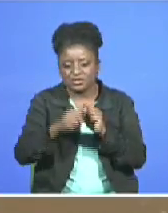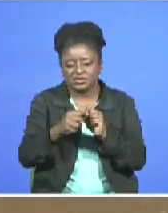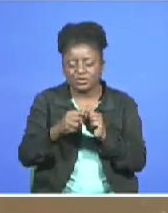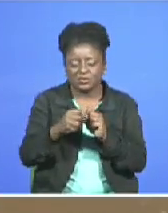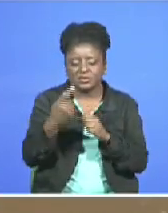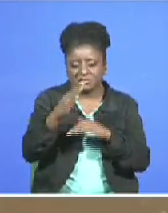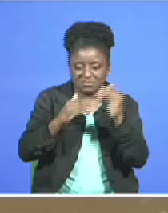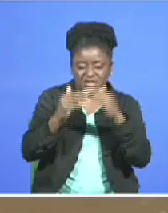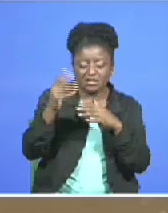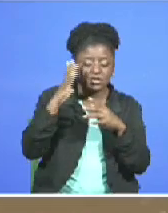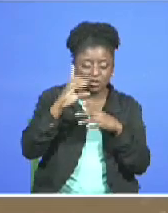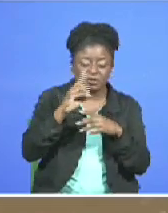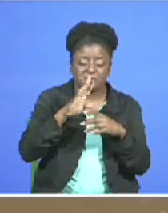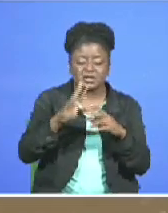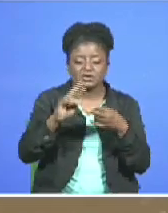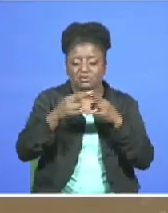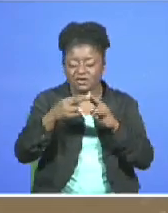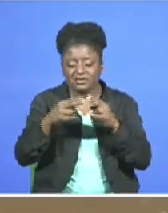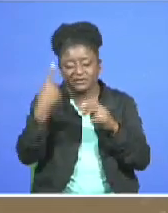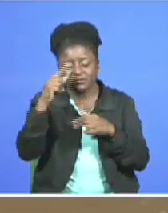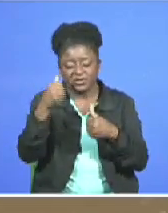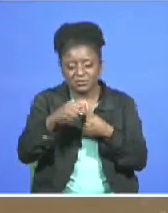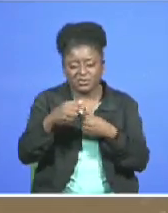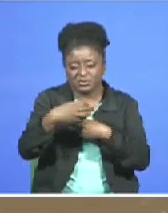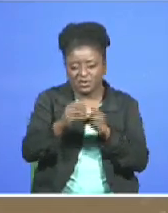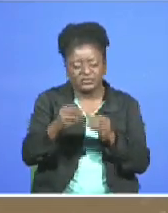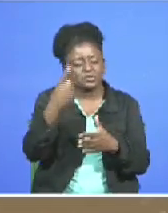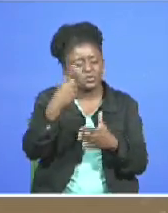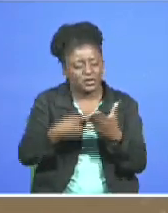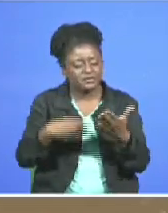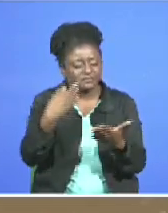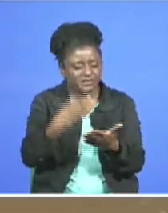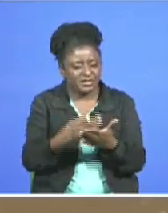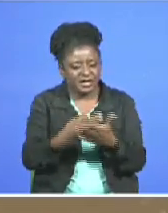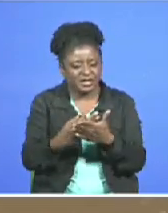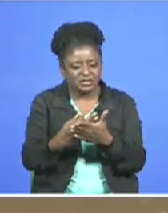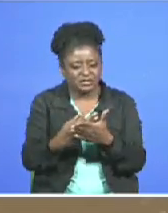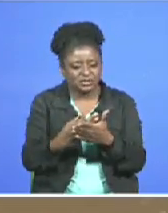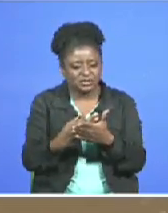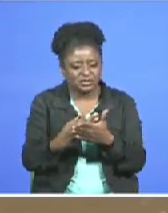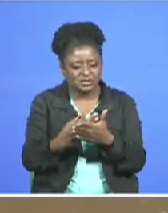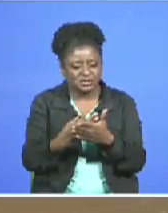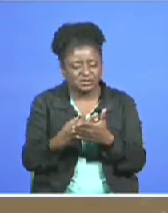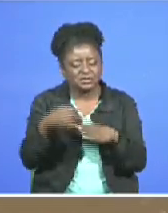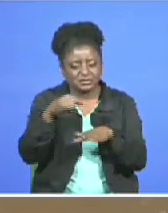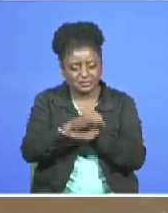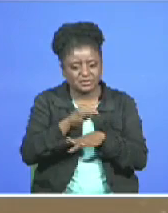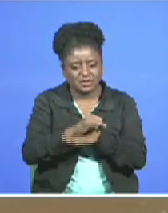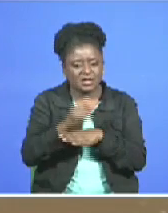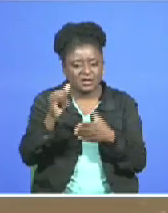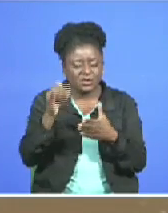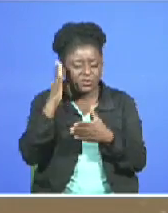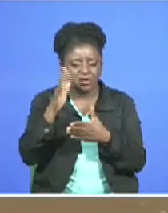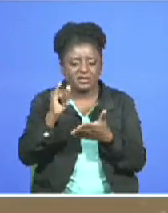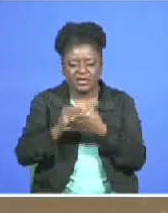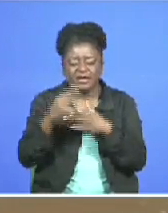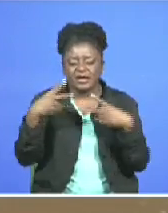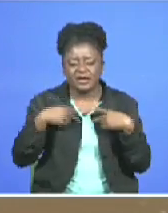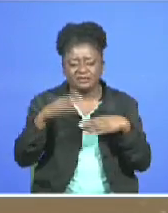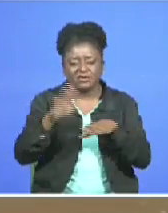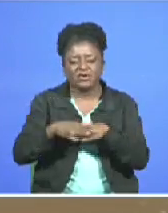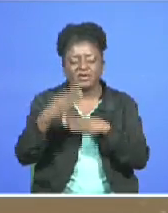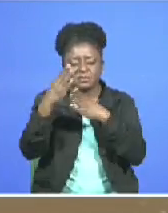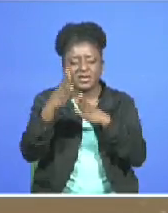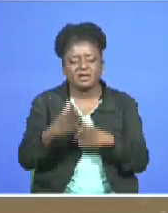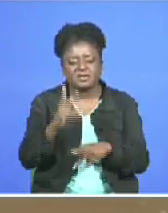renovated to house the post office, what financial implications is that going to have on the Bahamian people?